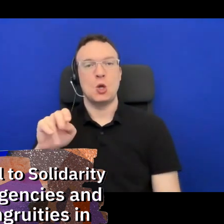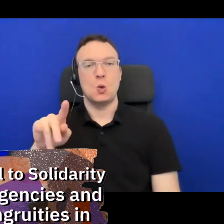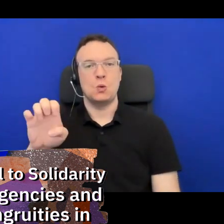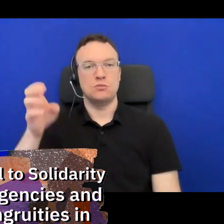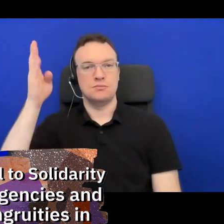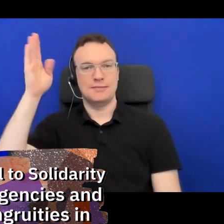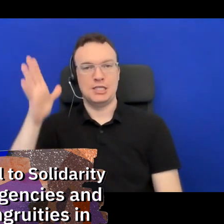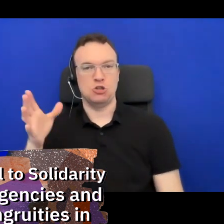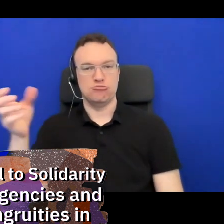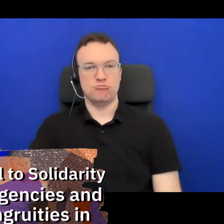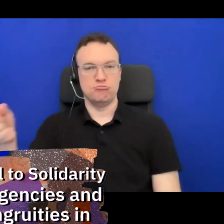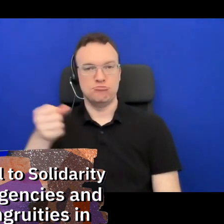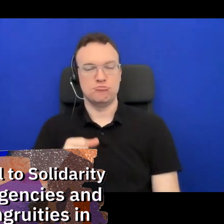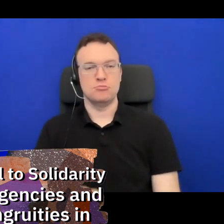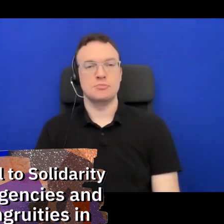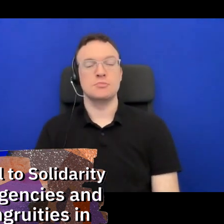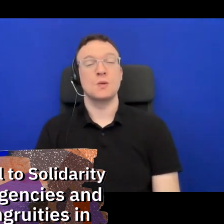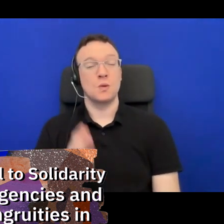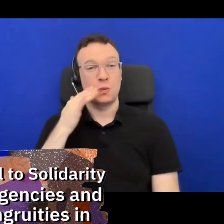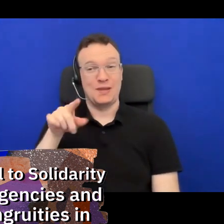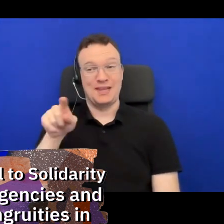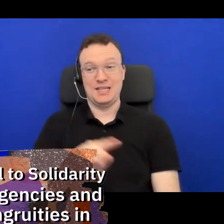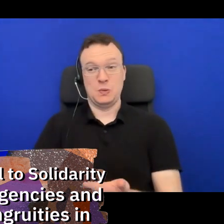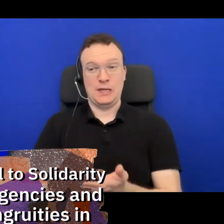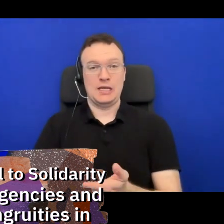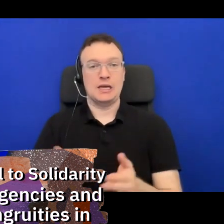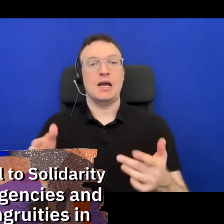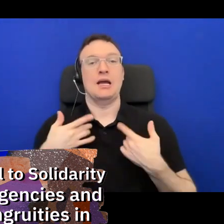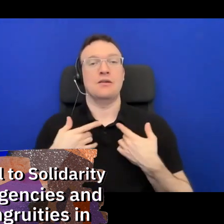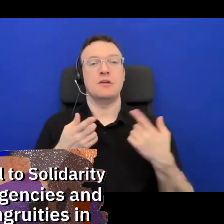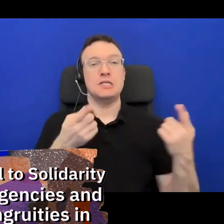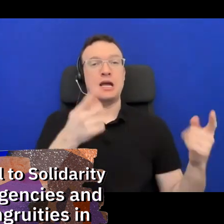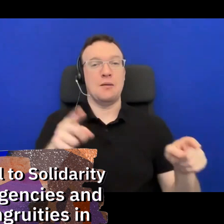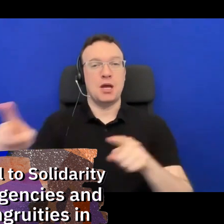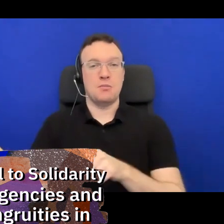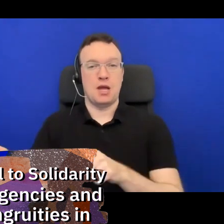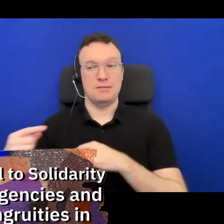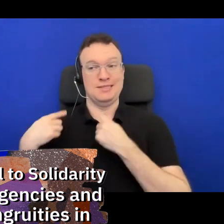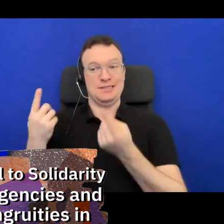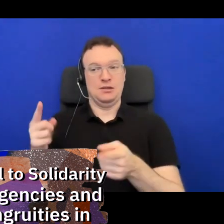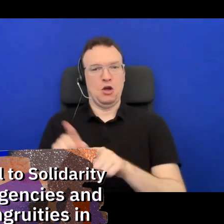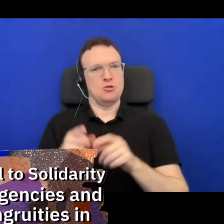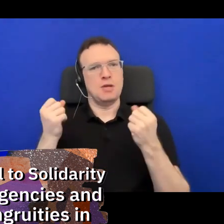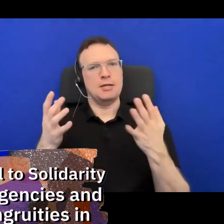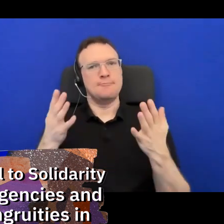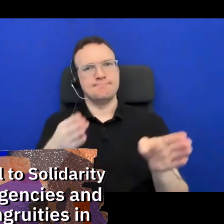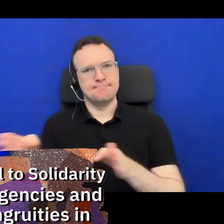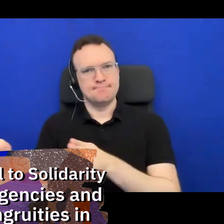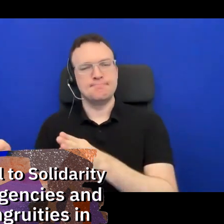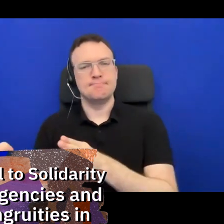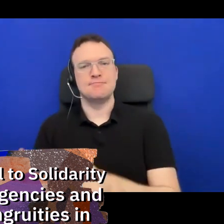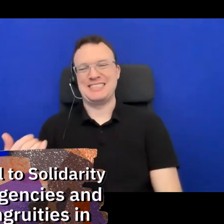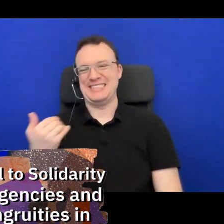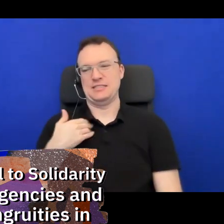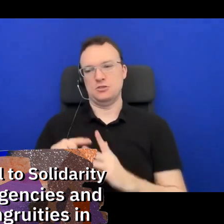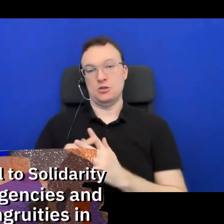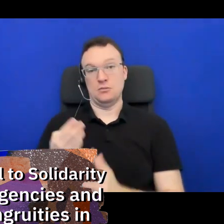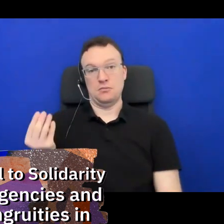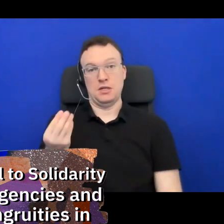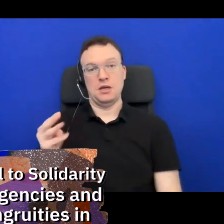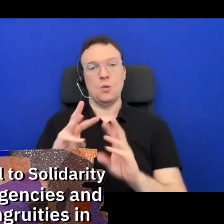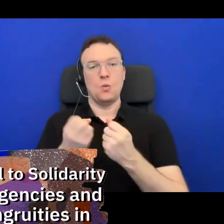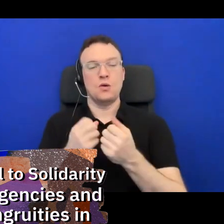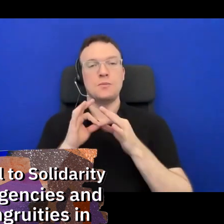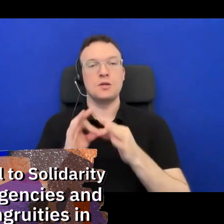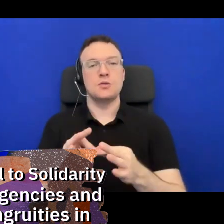number of activities throughout the week that have happened. We started on Monday with a workshop on